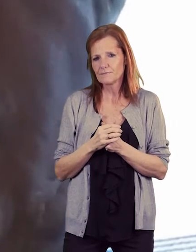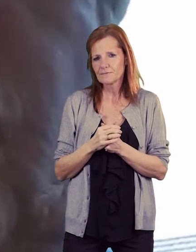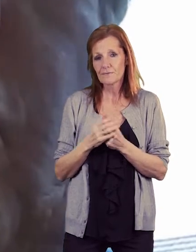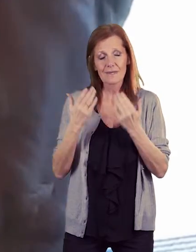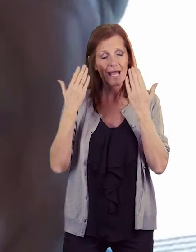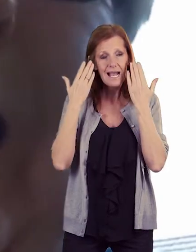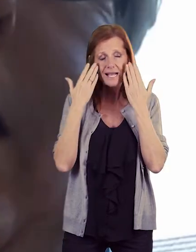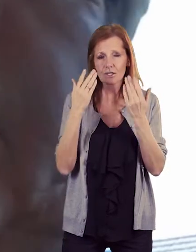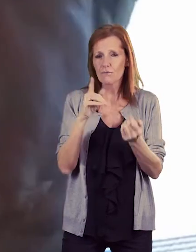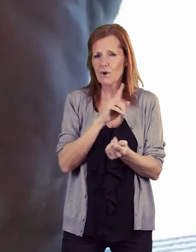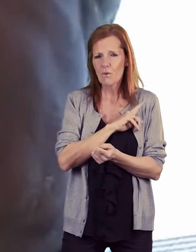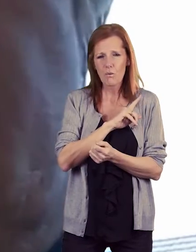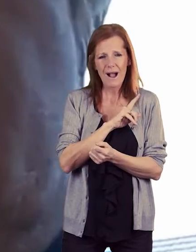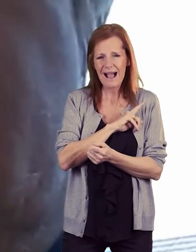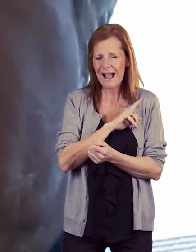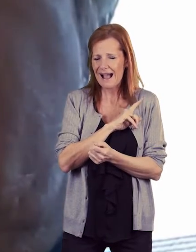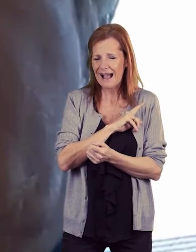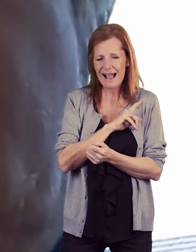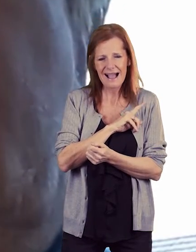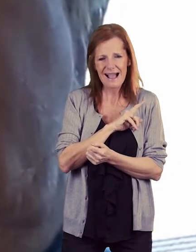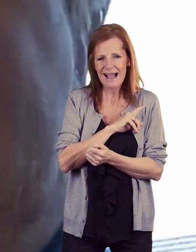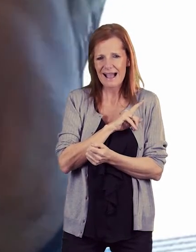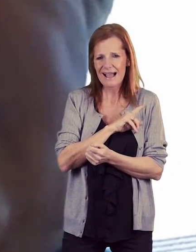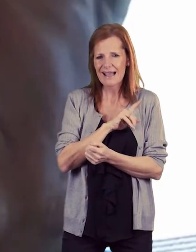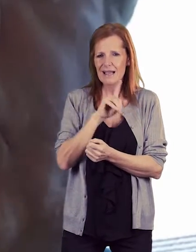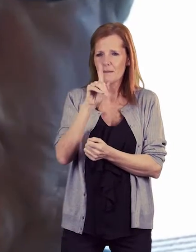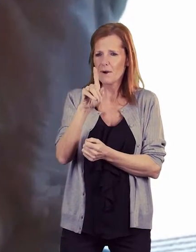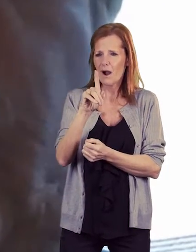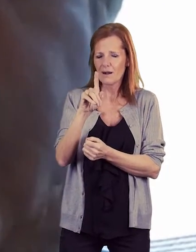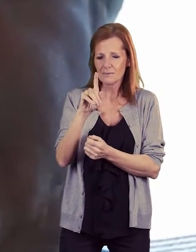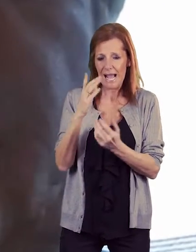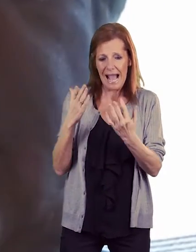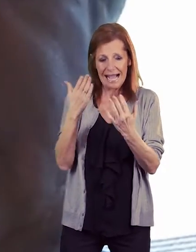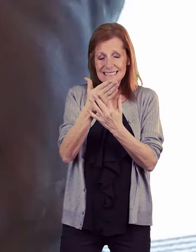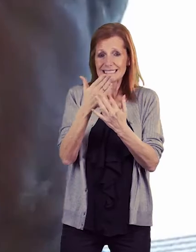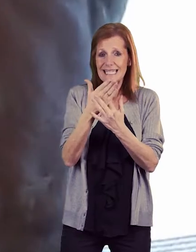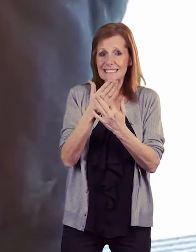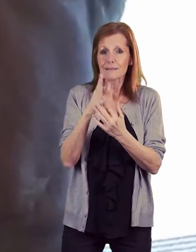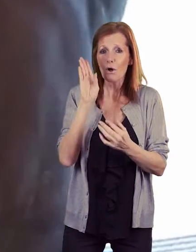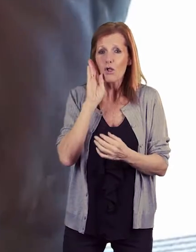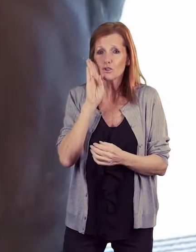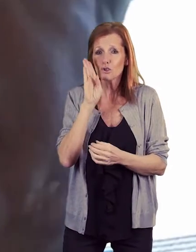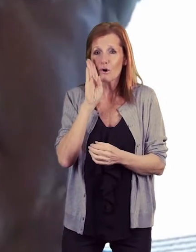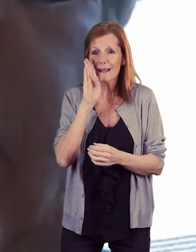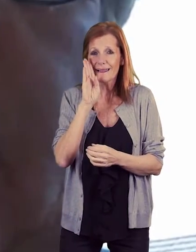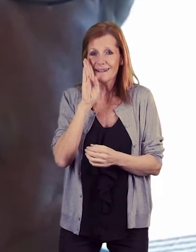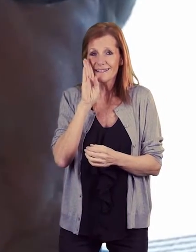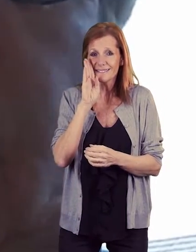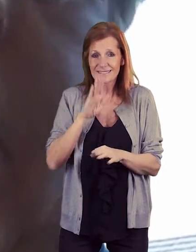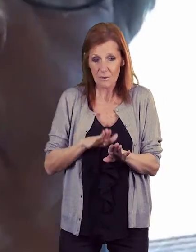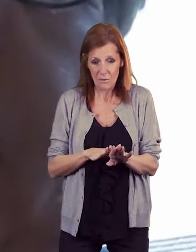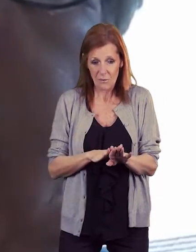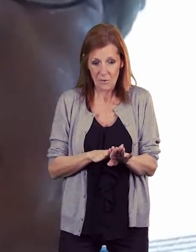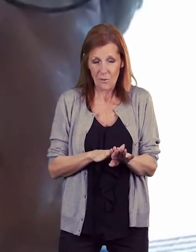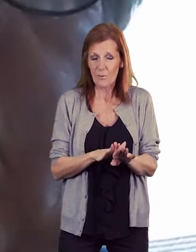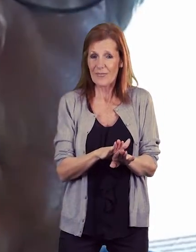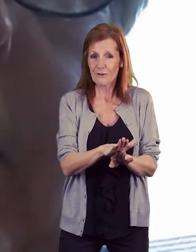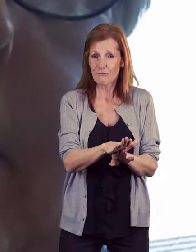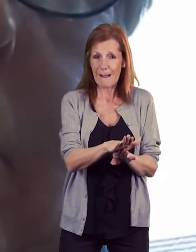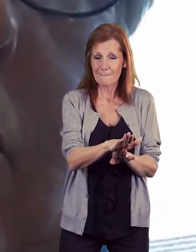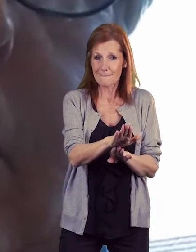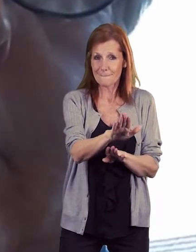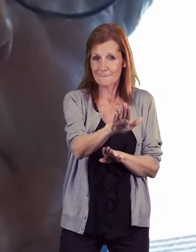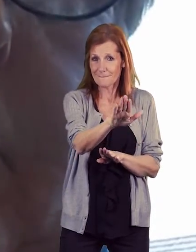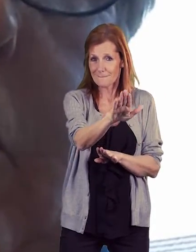I don't know why, but they seem to do accessible toilets for disabled with a ramp that's